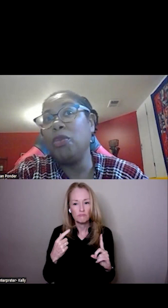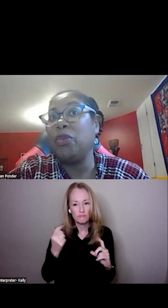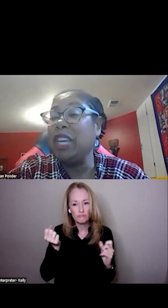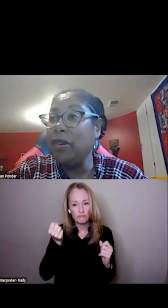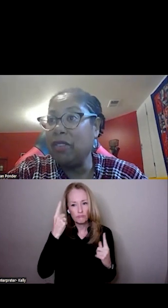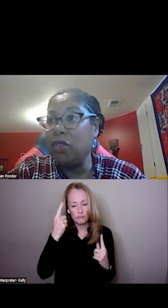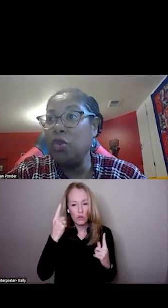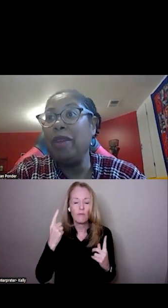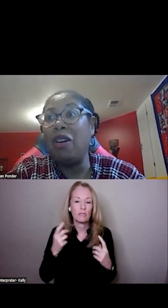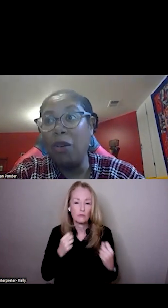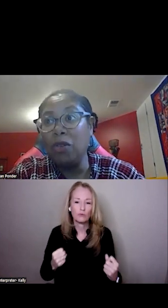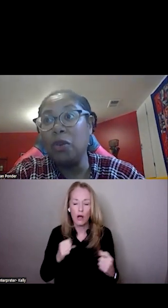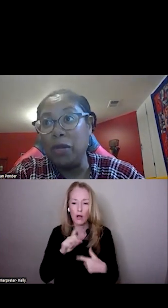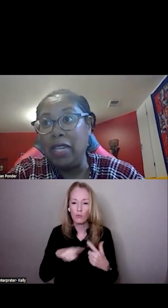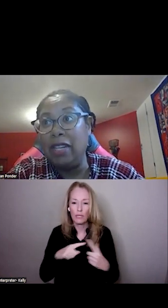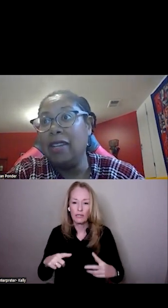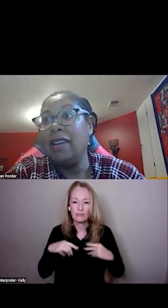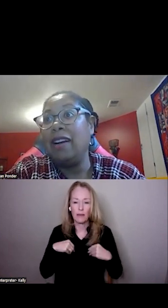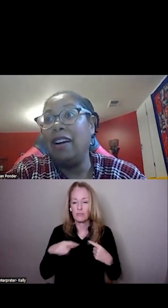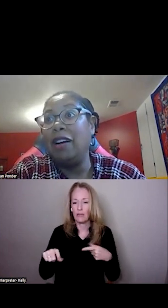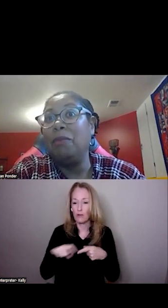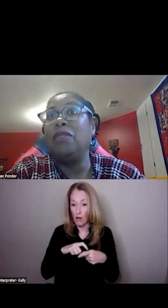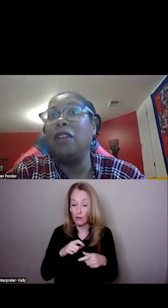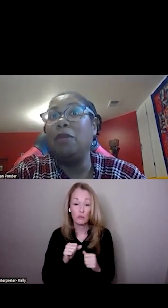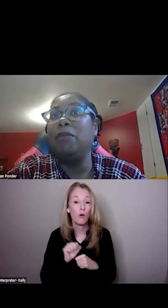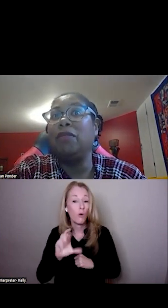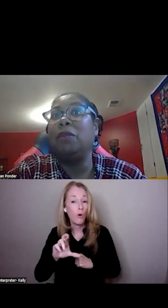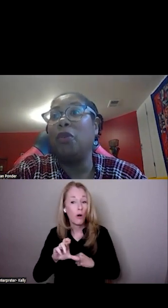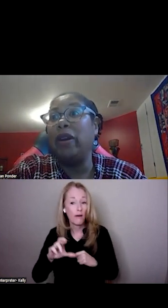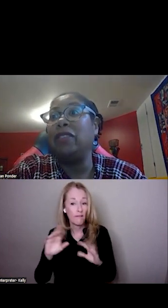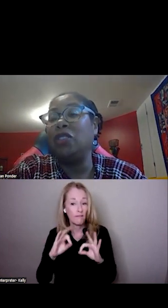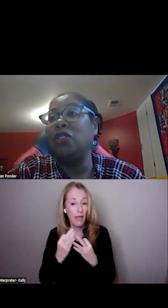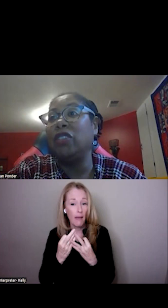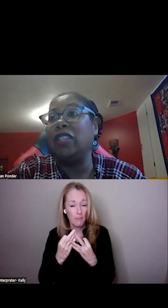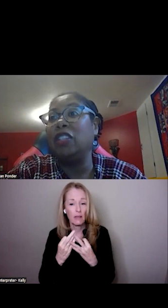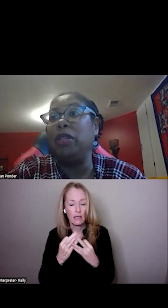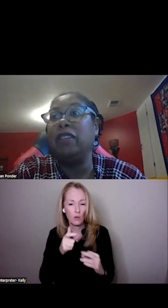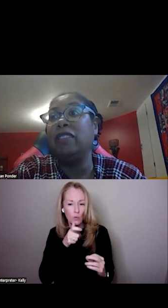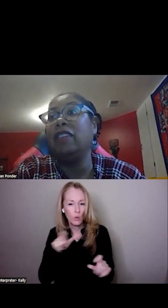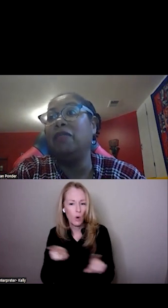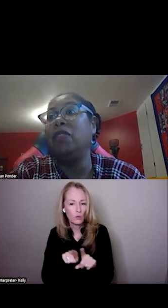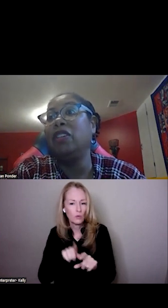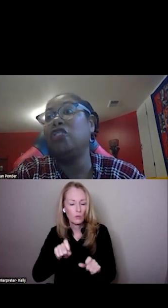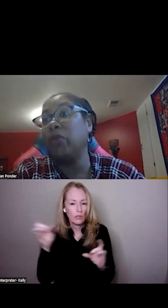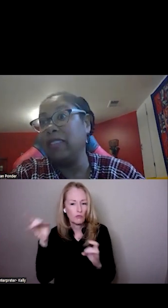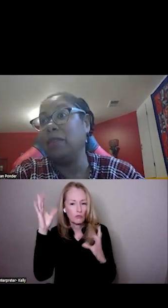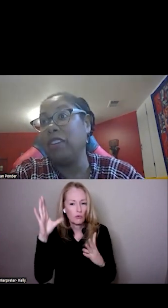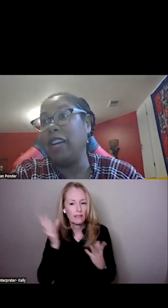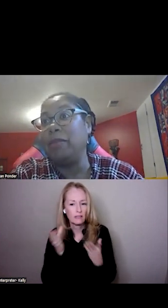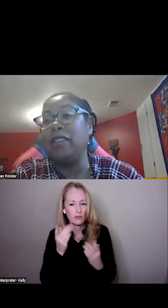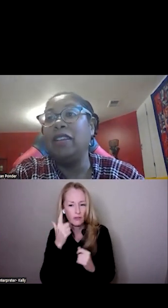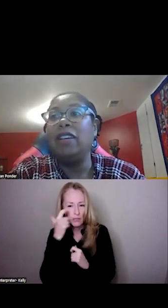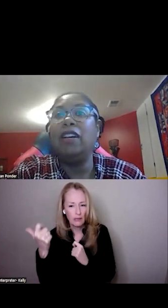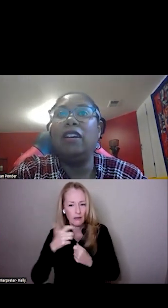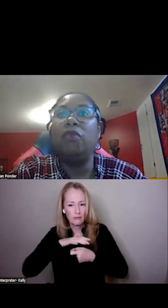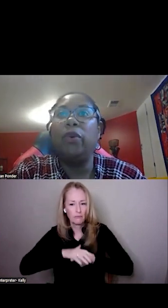family members or caregivers who may also need some crisis services because of the stress